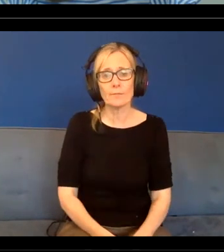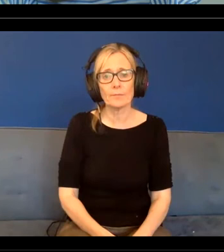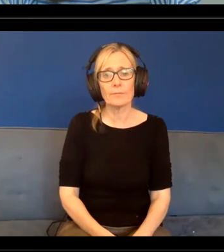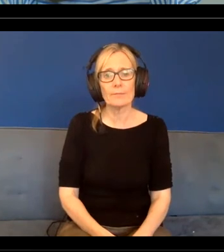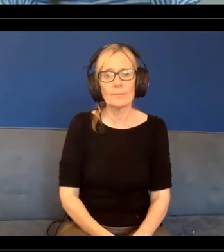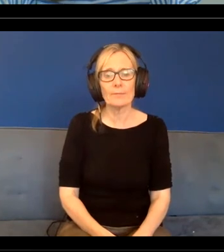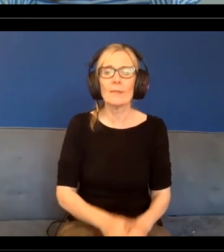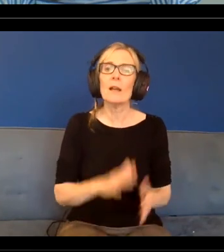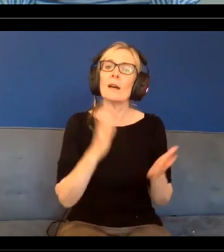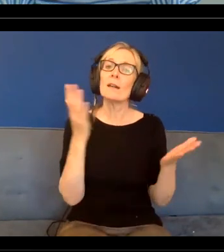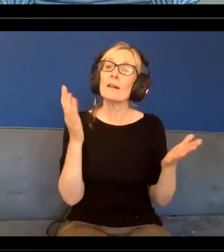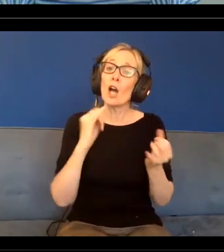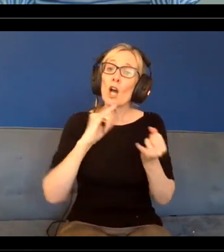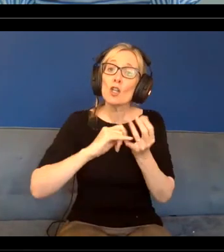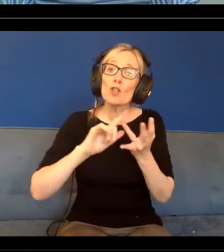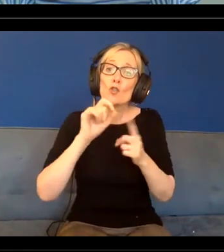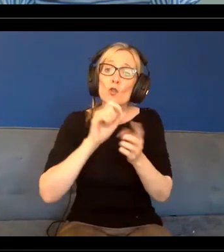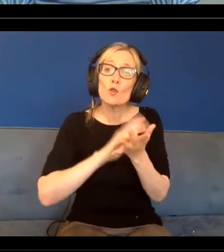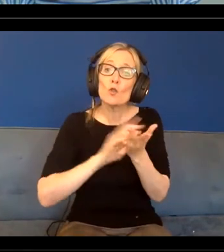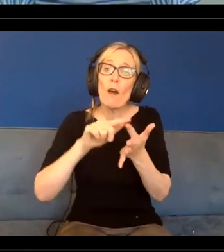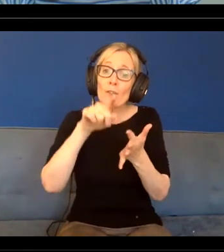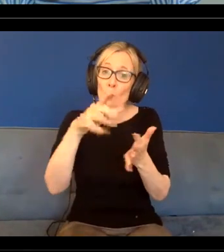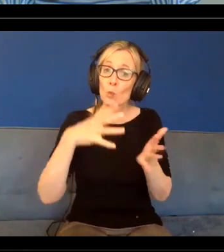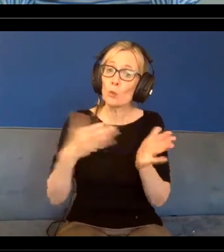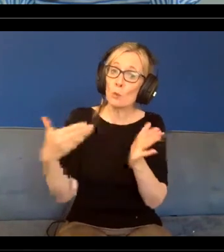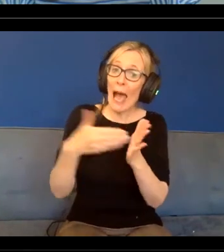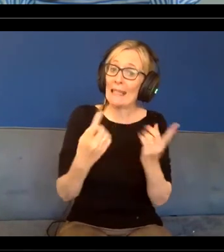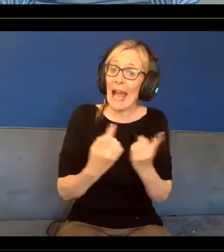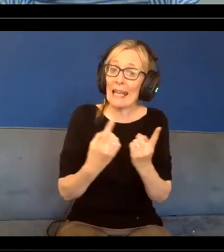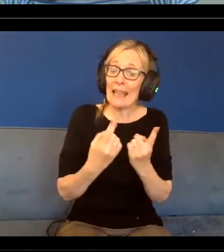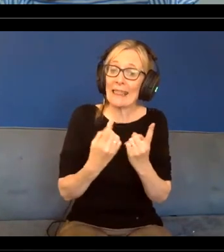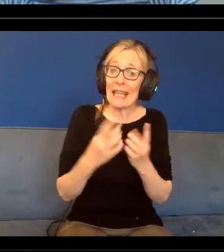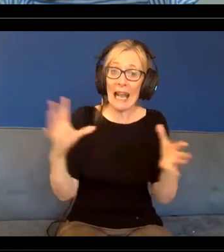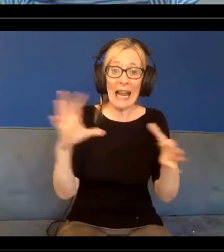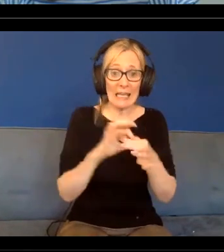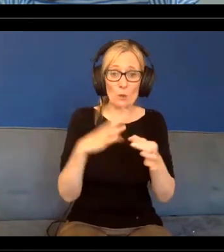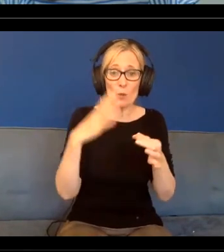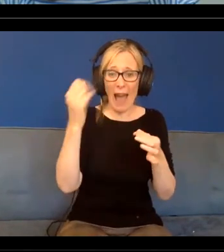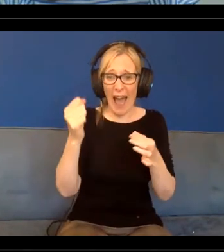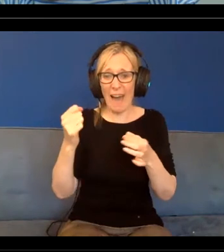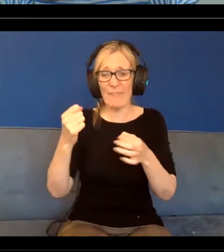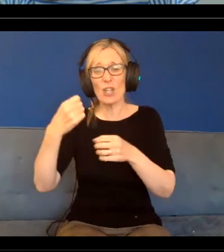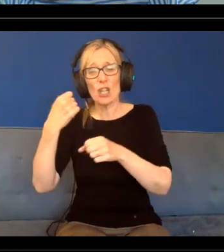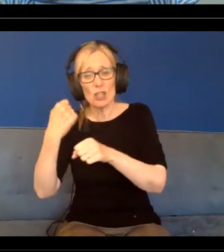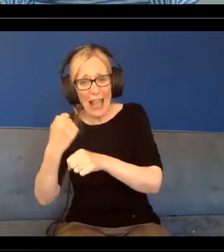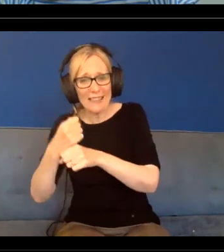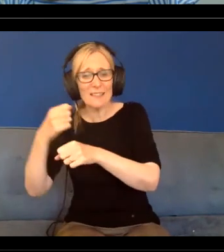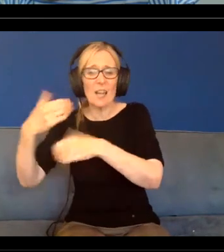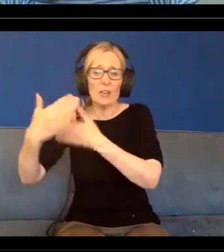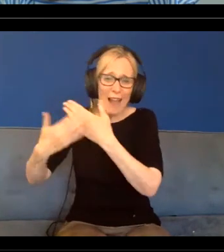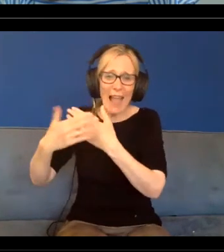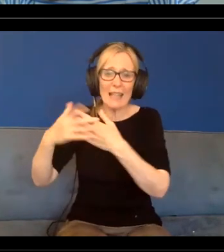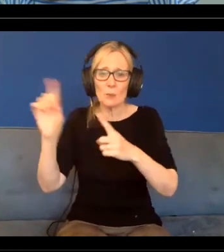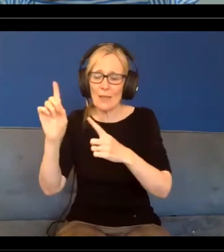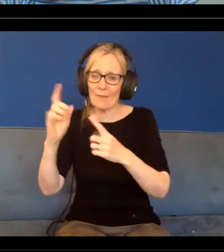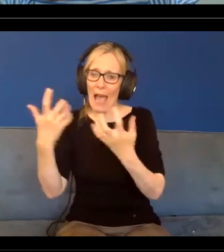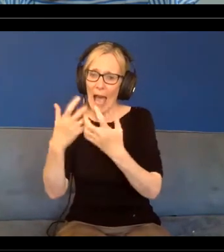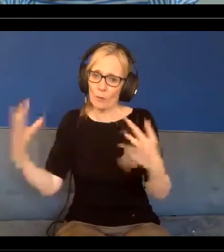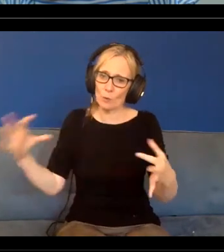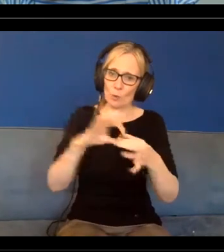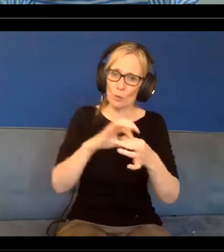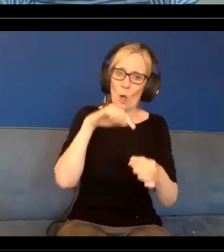Sophie, do you want to add anything on this point around really intersectionality here? Yeah, I was going to ask Rachel,